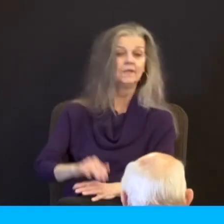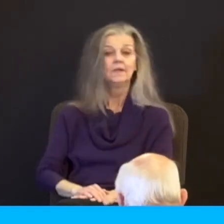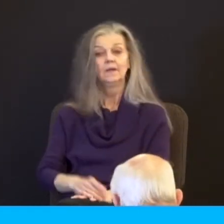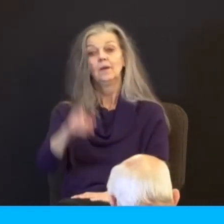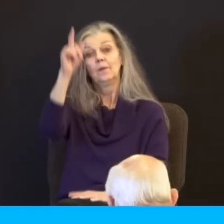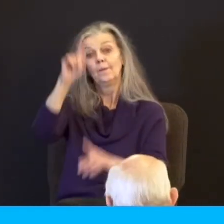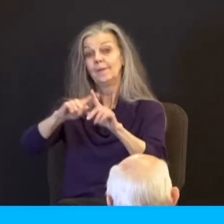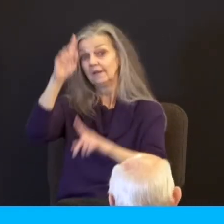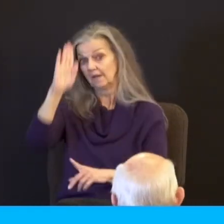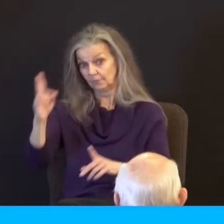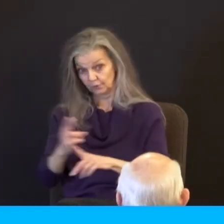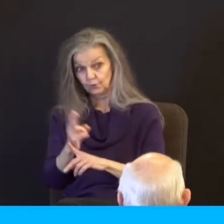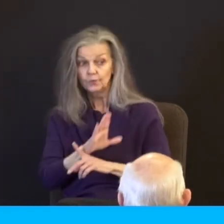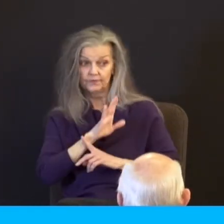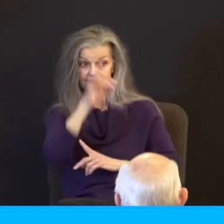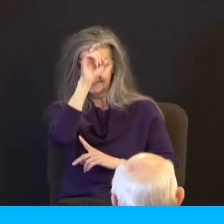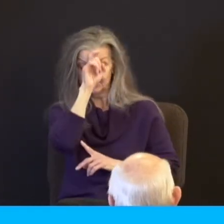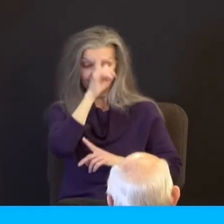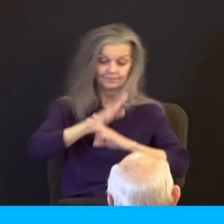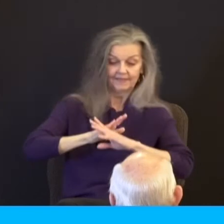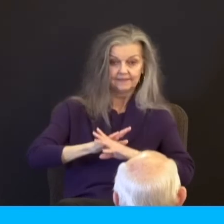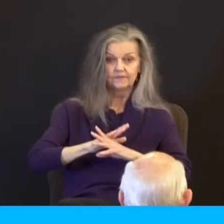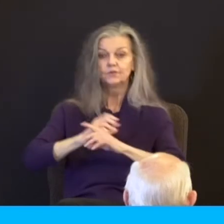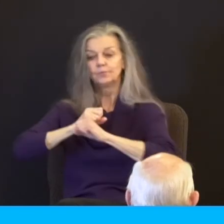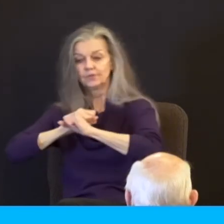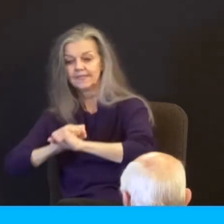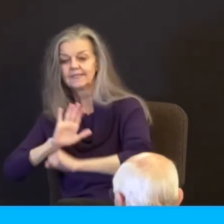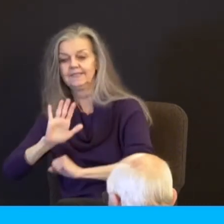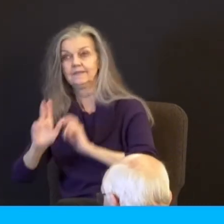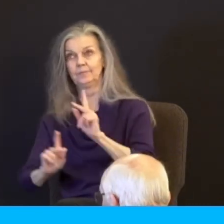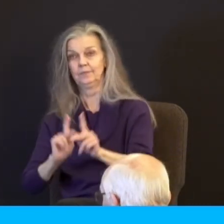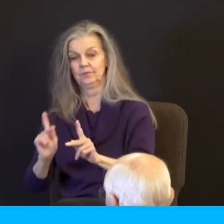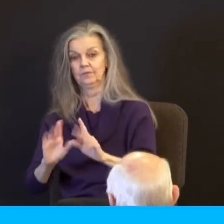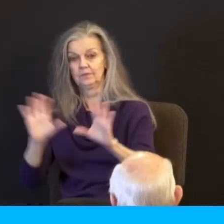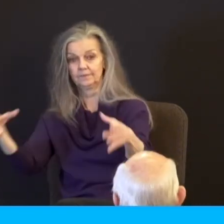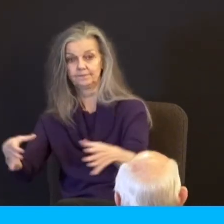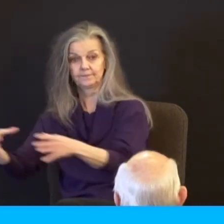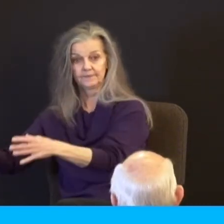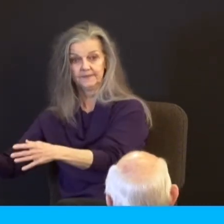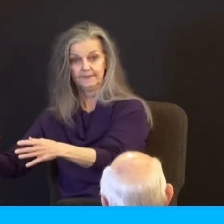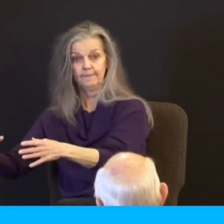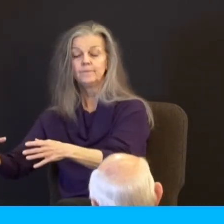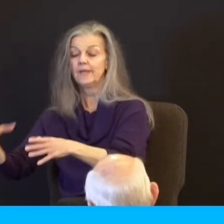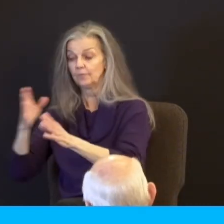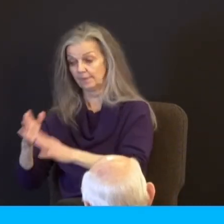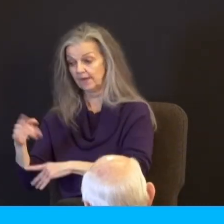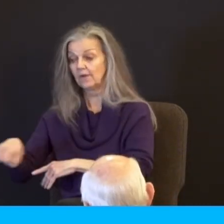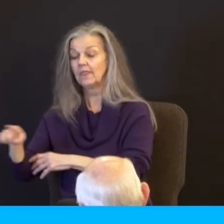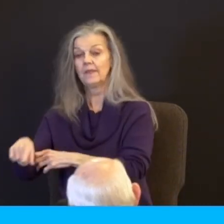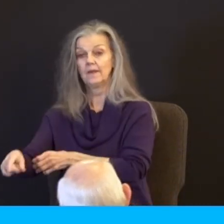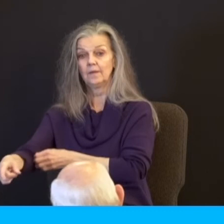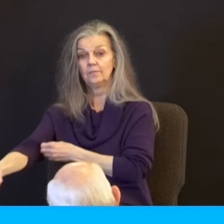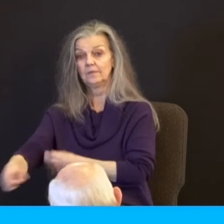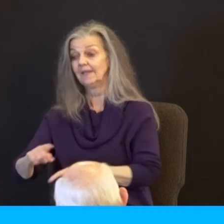will use that bias to keep his people separate. And he will use it to prepare them. And ultimately, sadly,